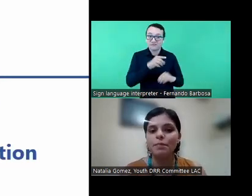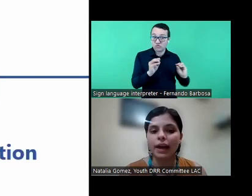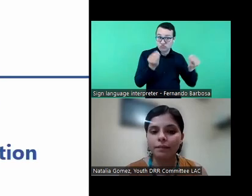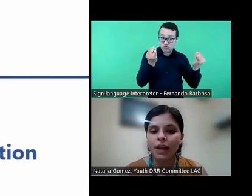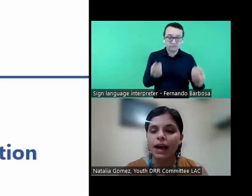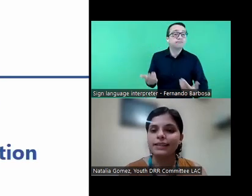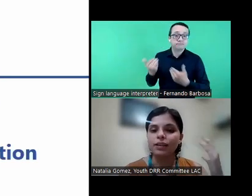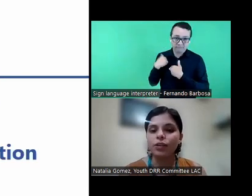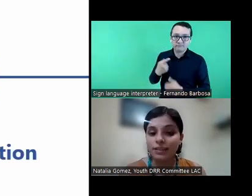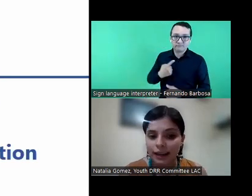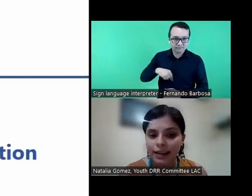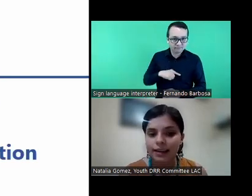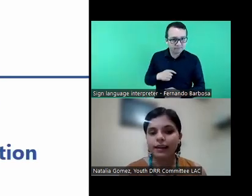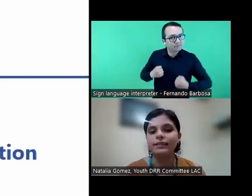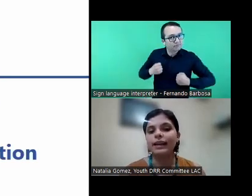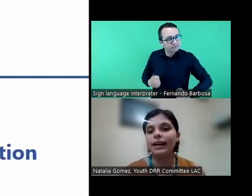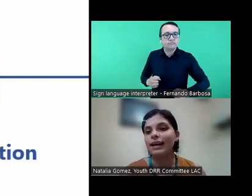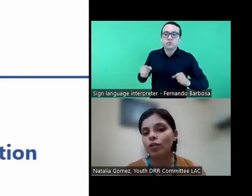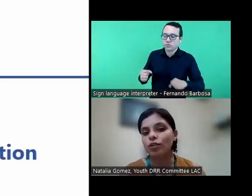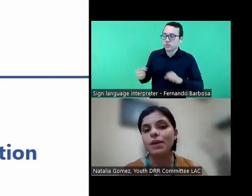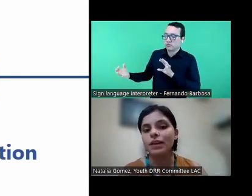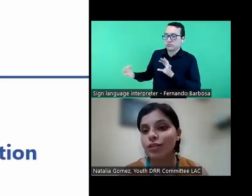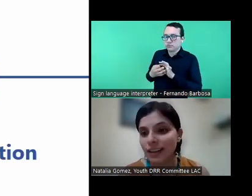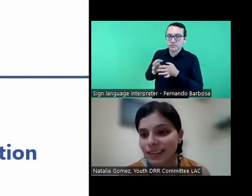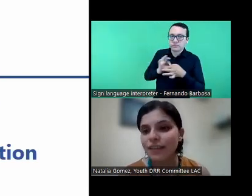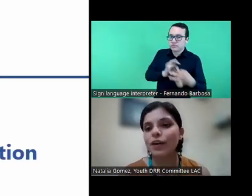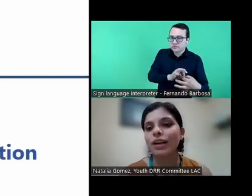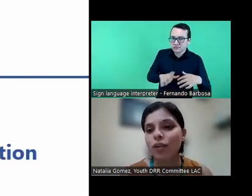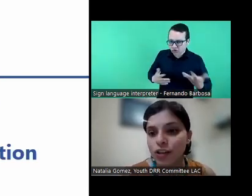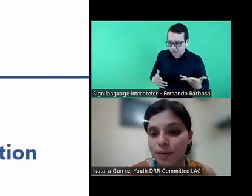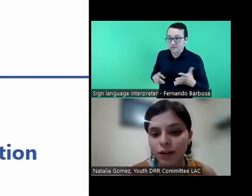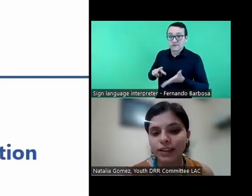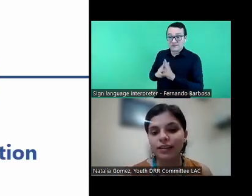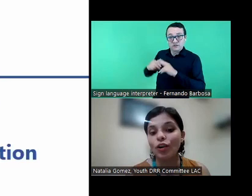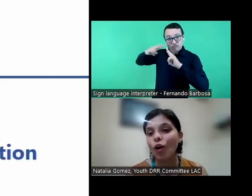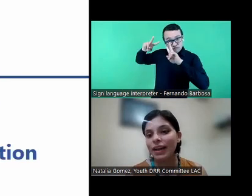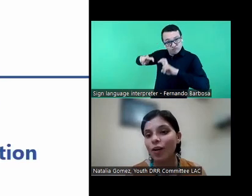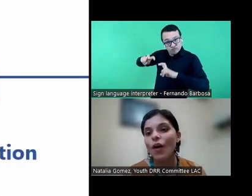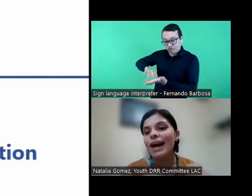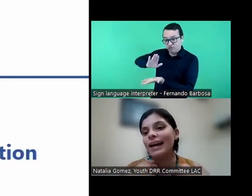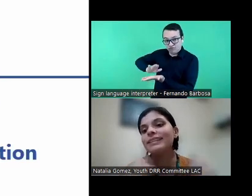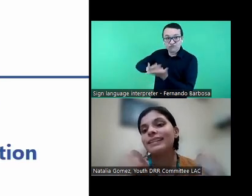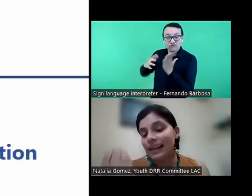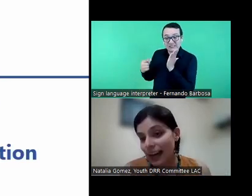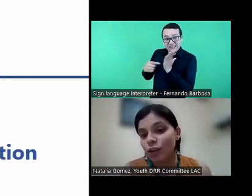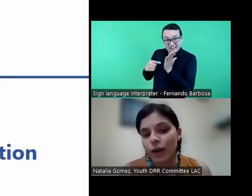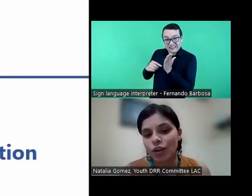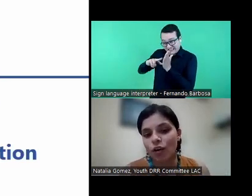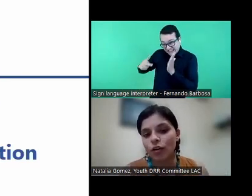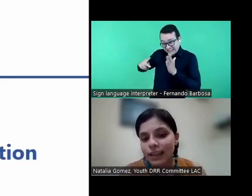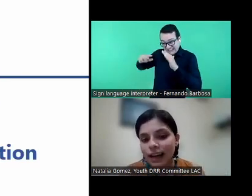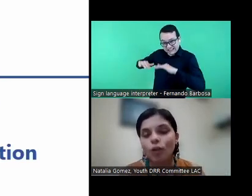because youth have a role doing this linking between scientific knowledge and technological